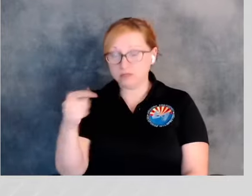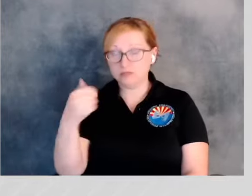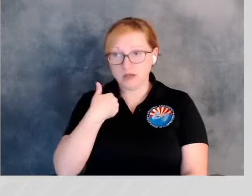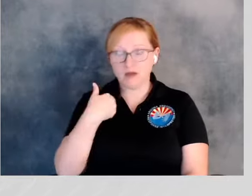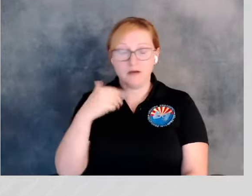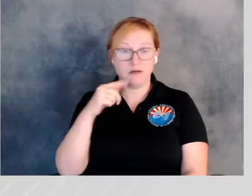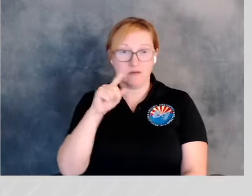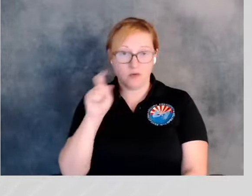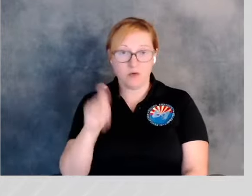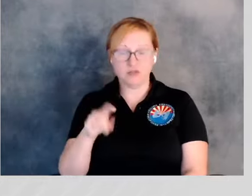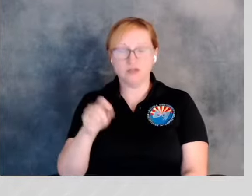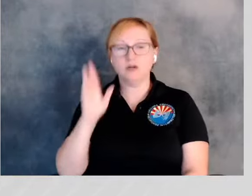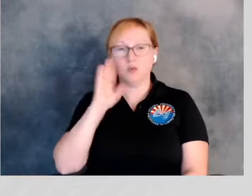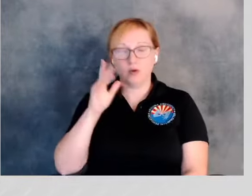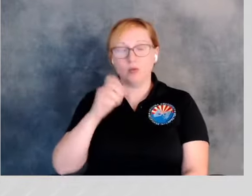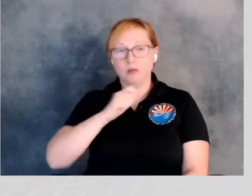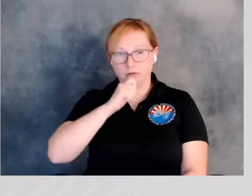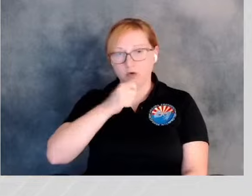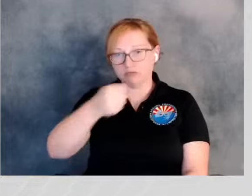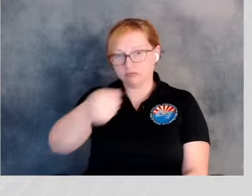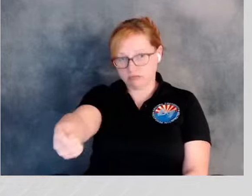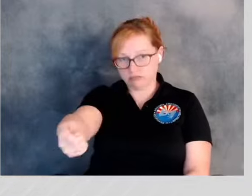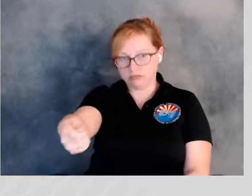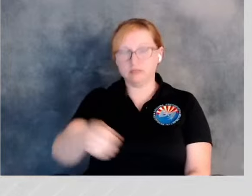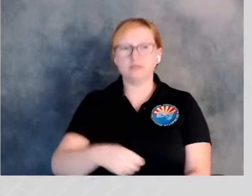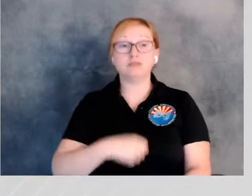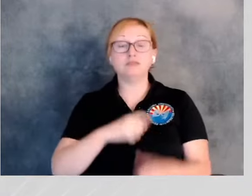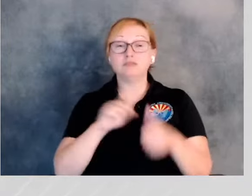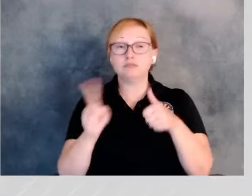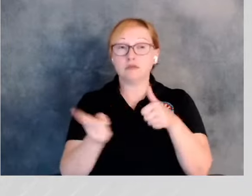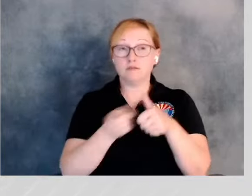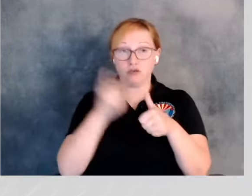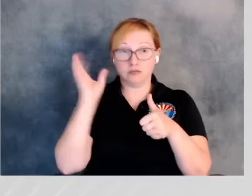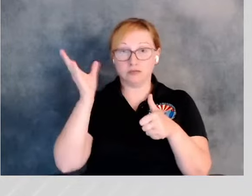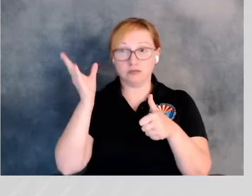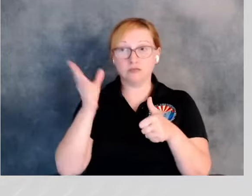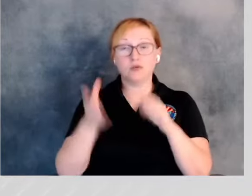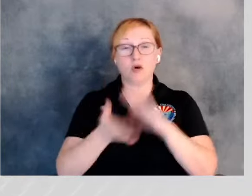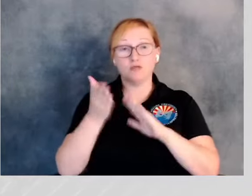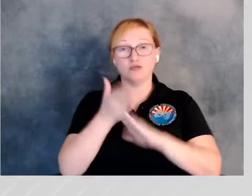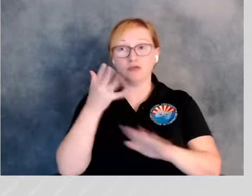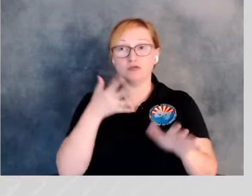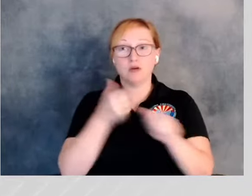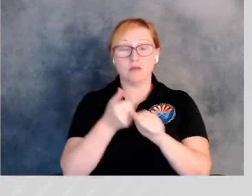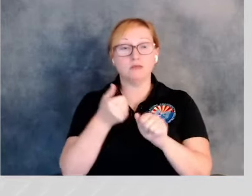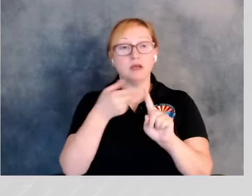we're going to have our operations update from JT Soar.